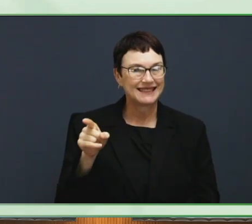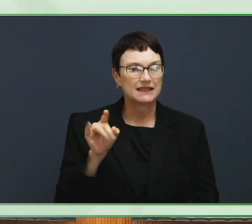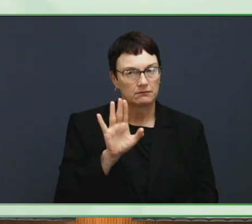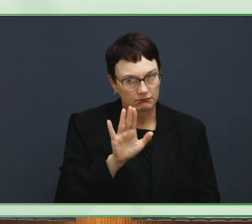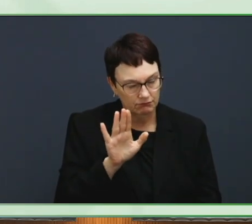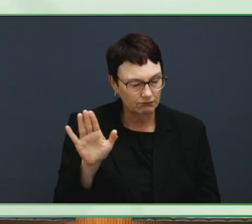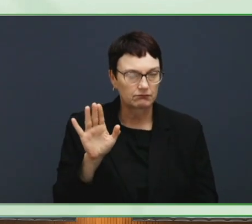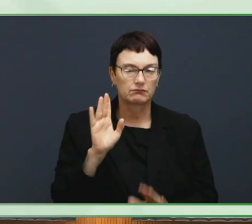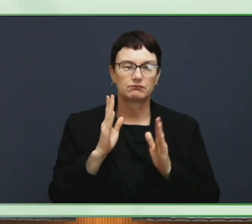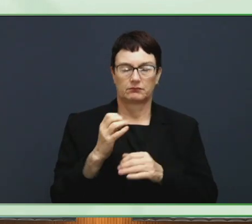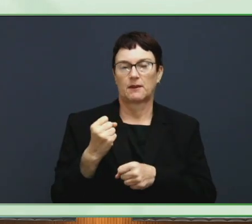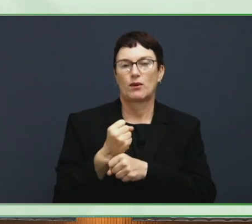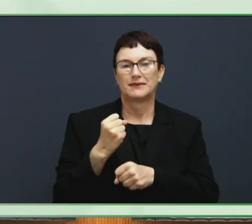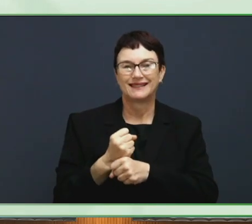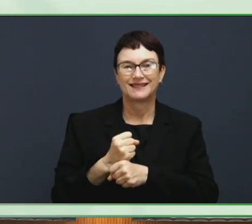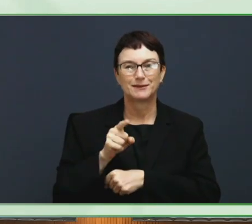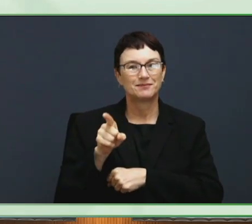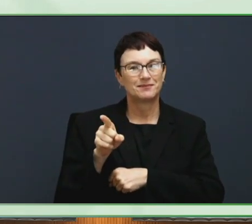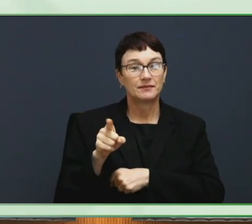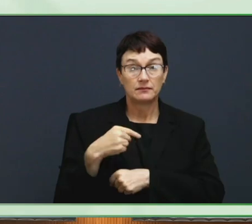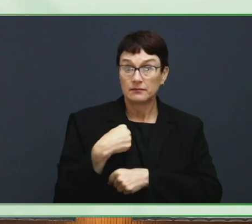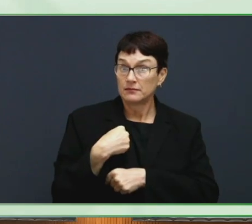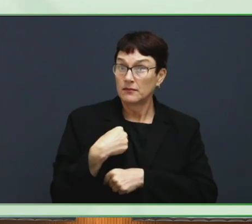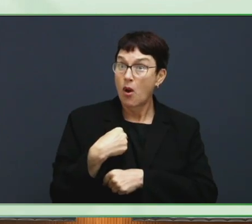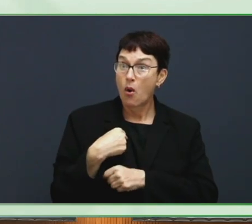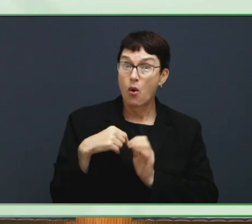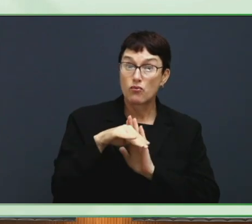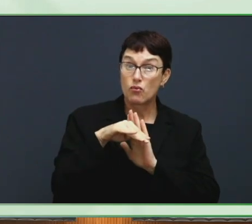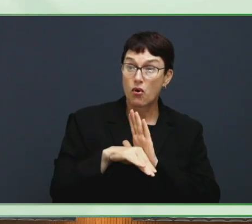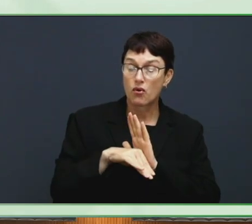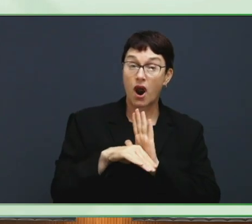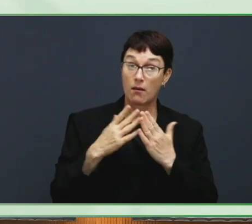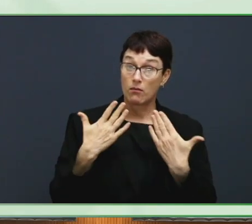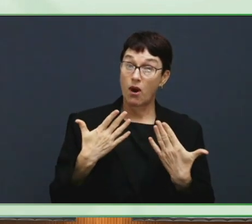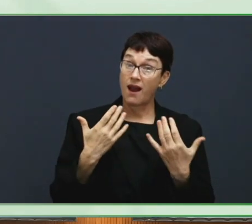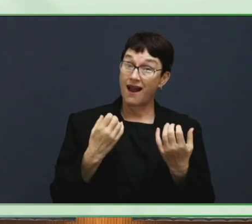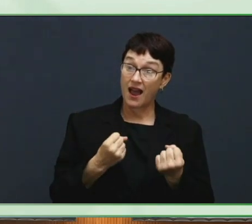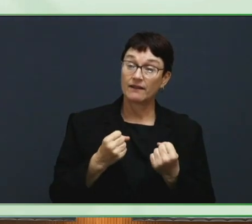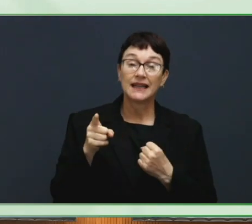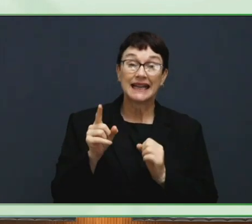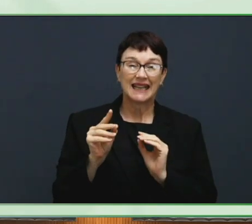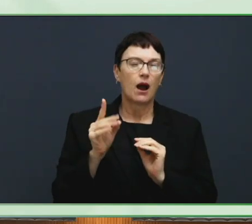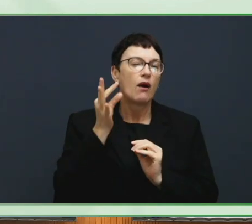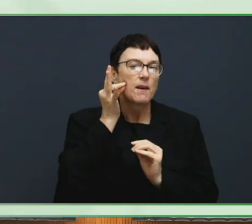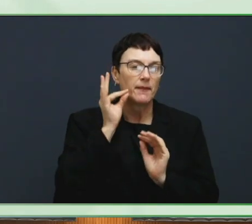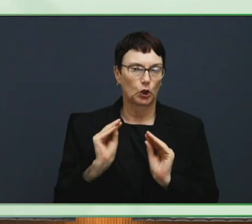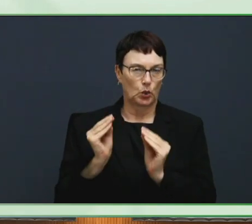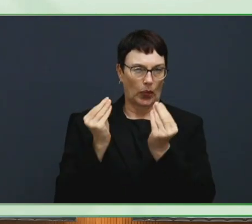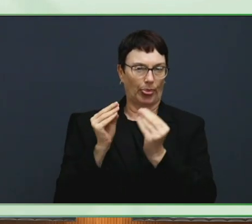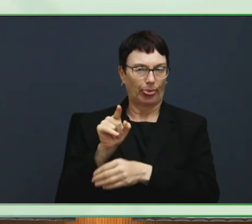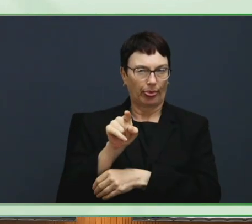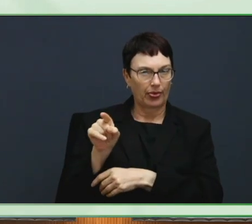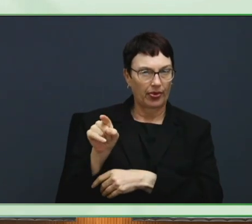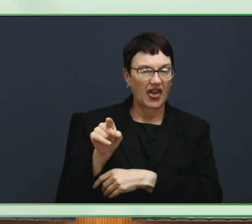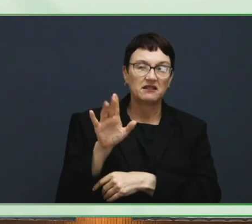impact program that we have, which is targeting young women between age